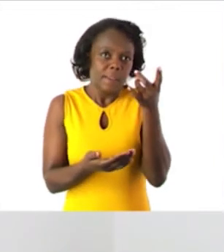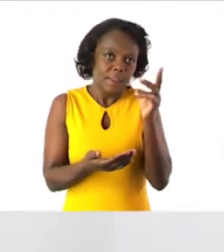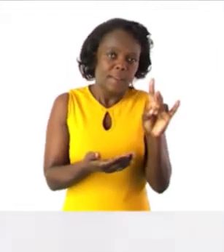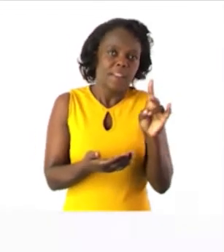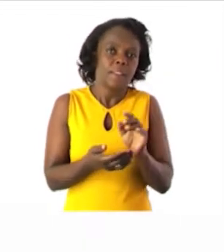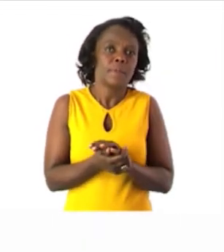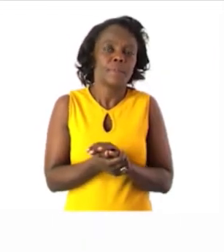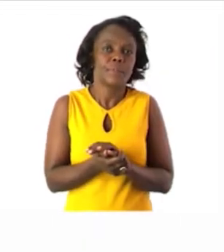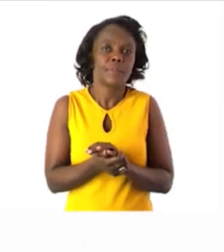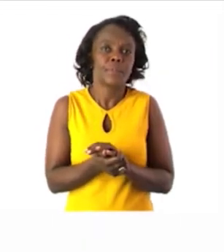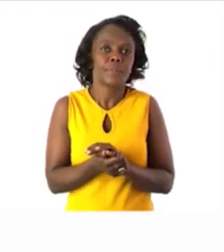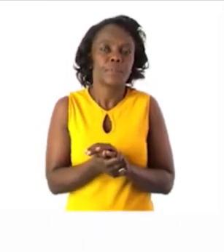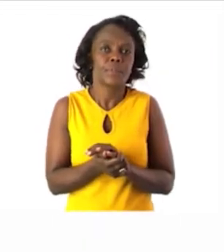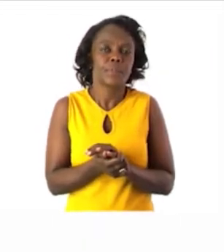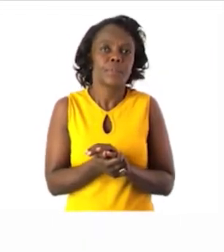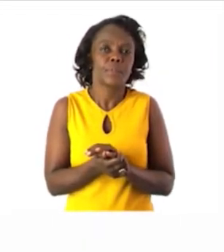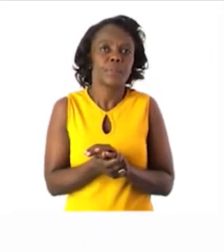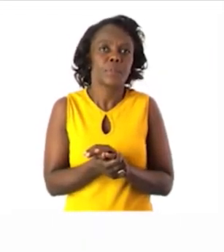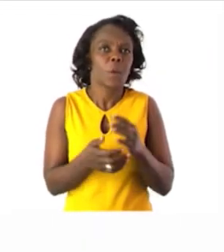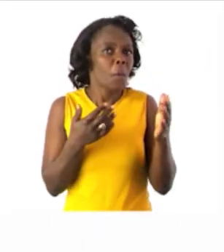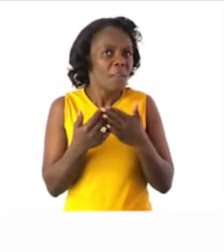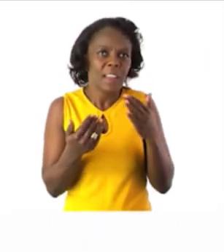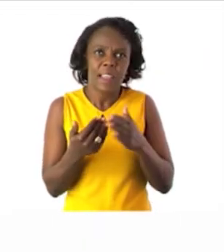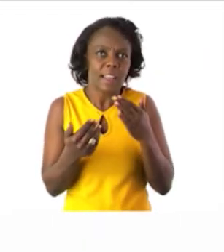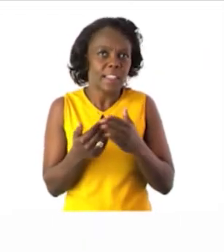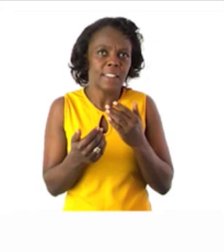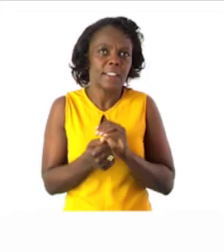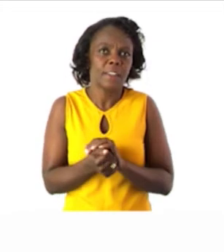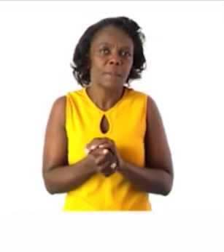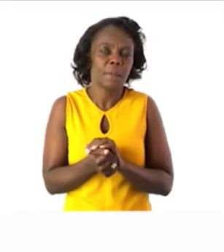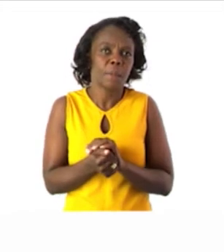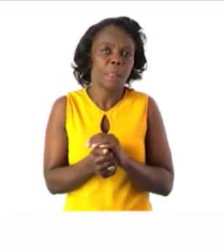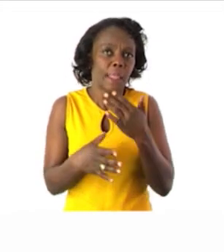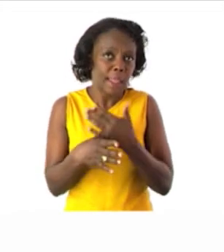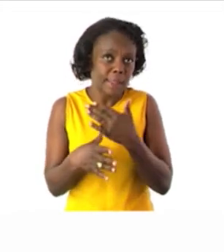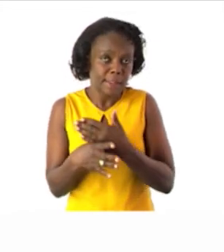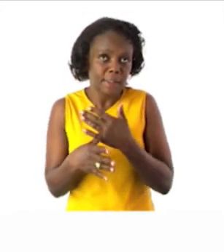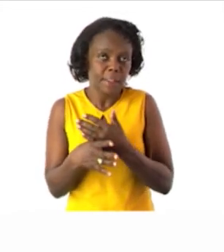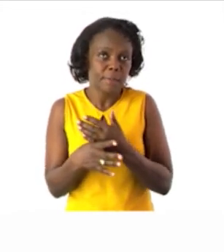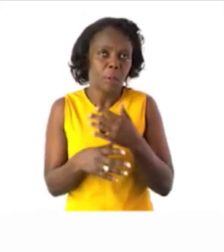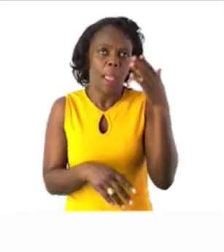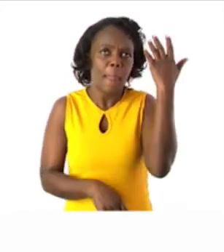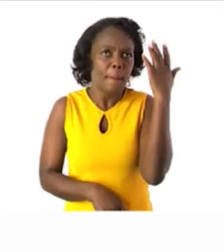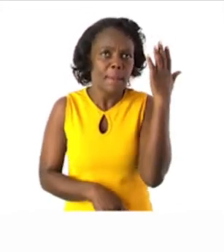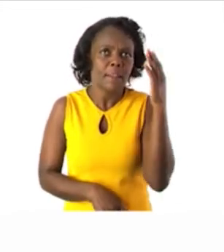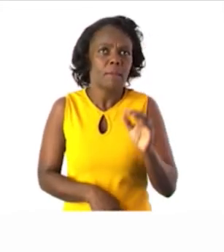beautiful exercise there, which is a very easy one. I like the pictures. Wow, they are so colorful.